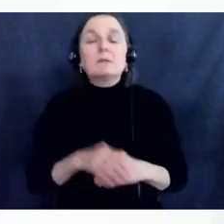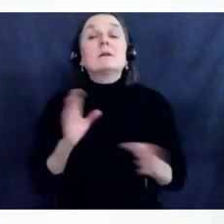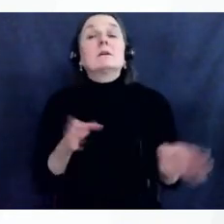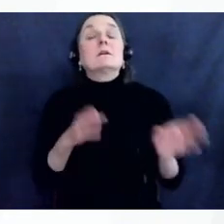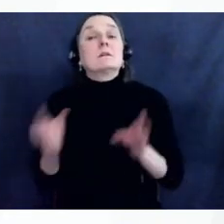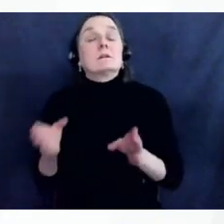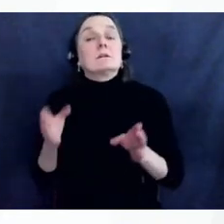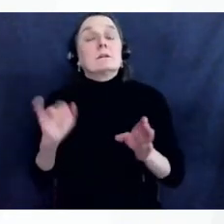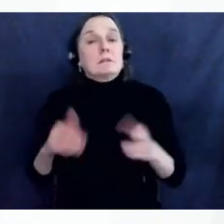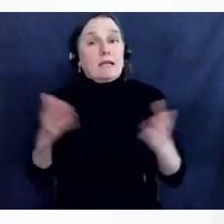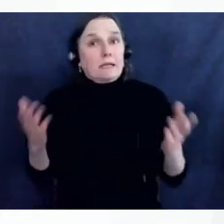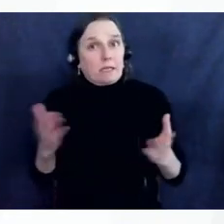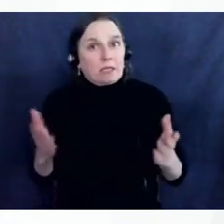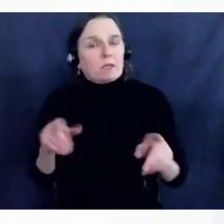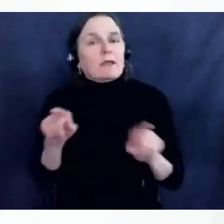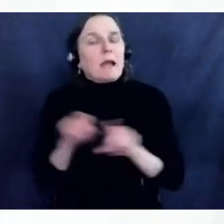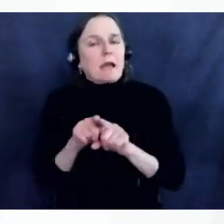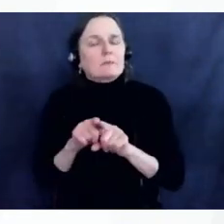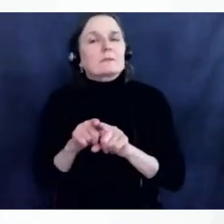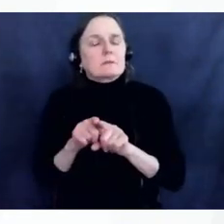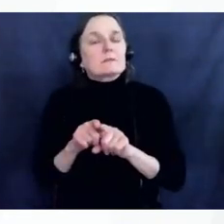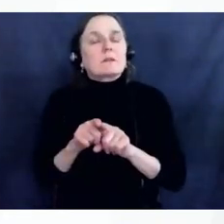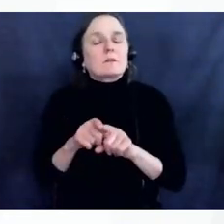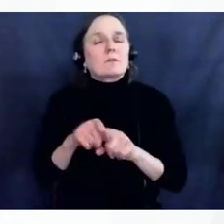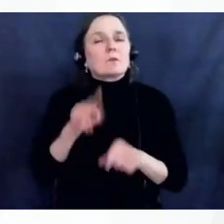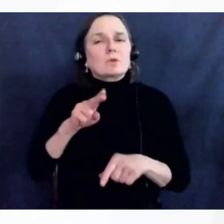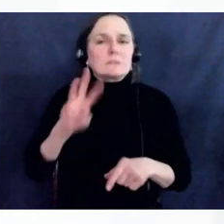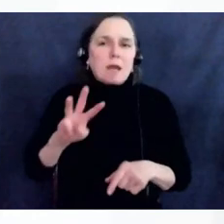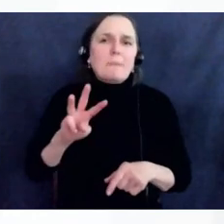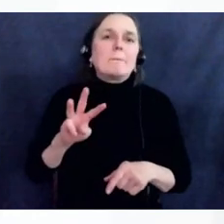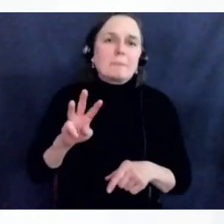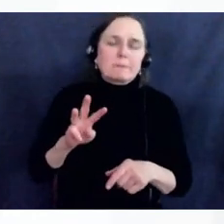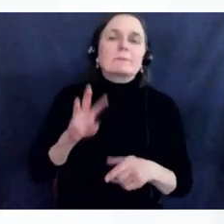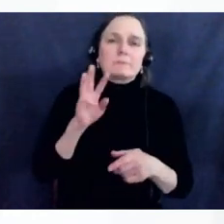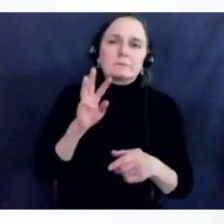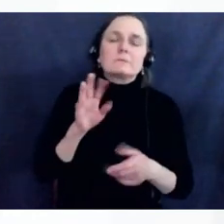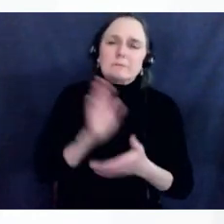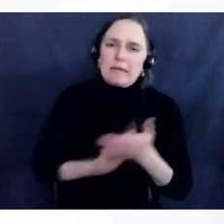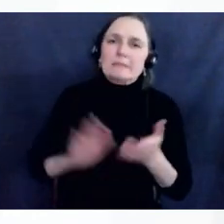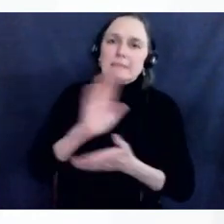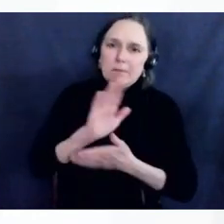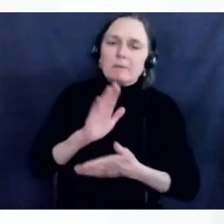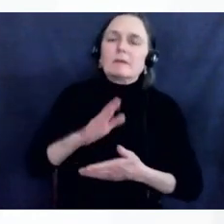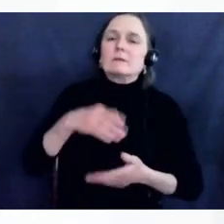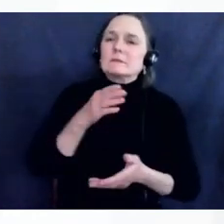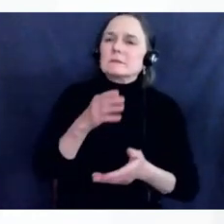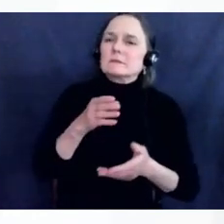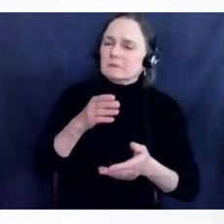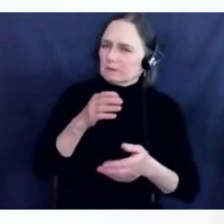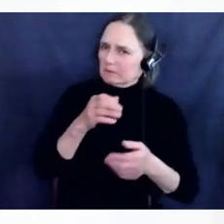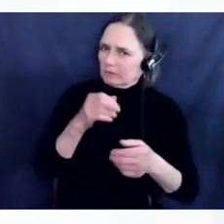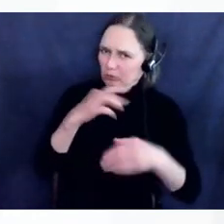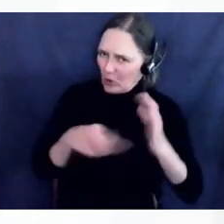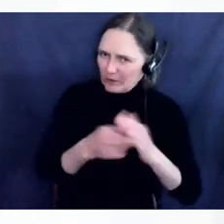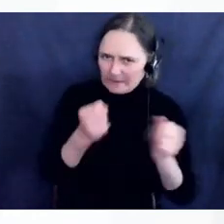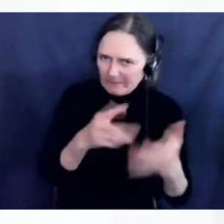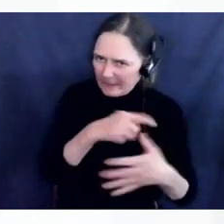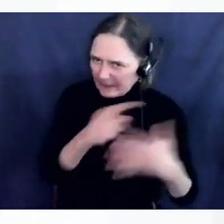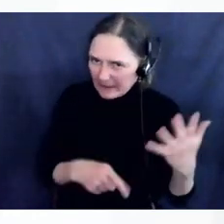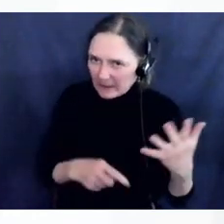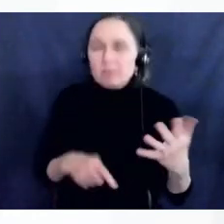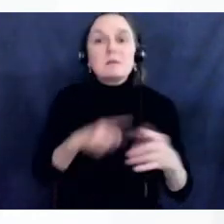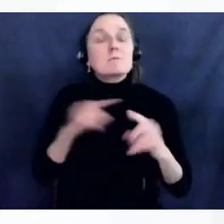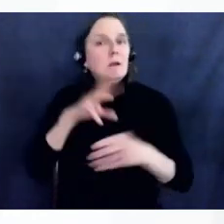is also a professor in Earth and Space Sciences in our College of the Environment. He knows quite well